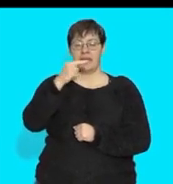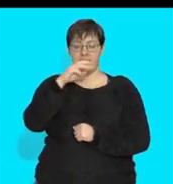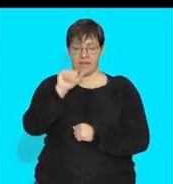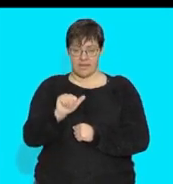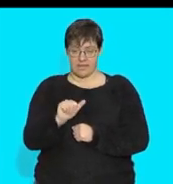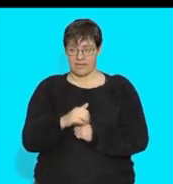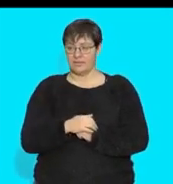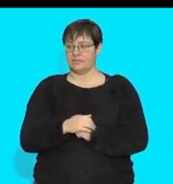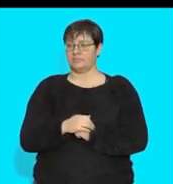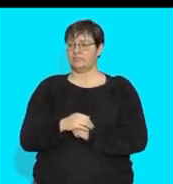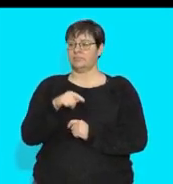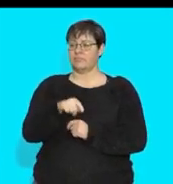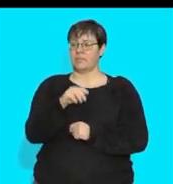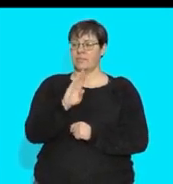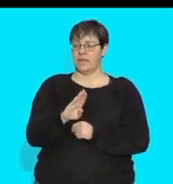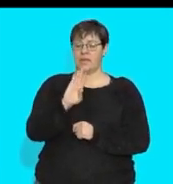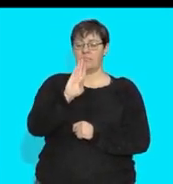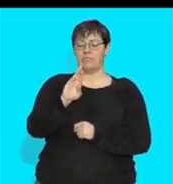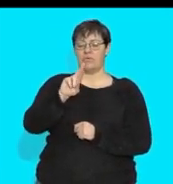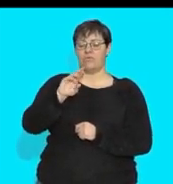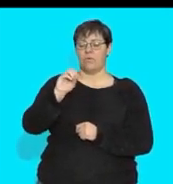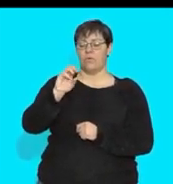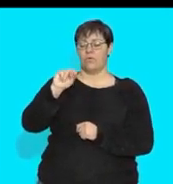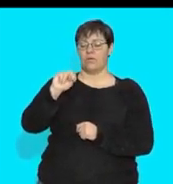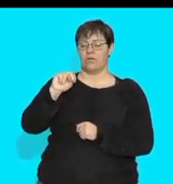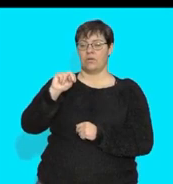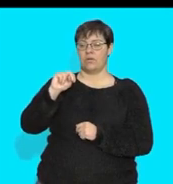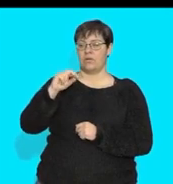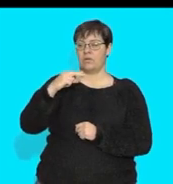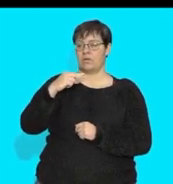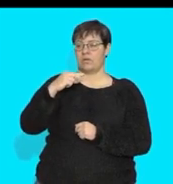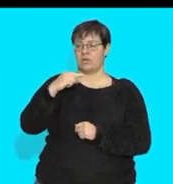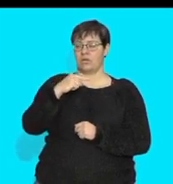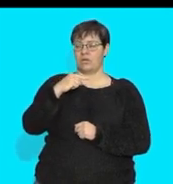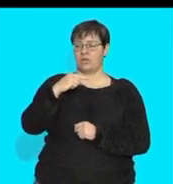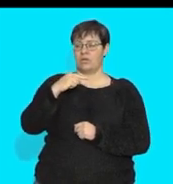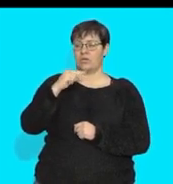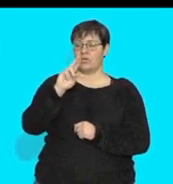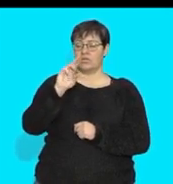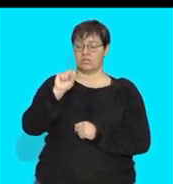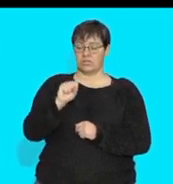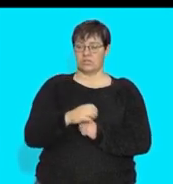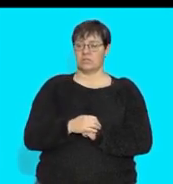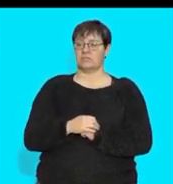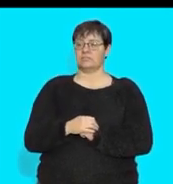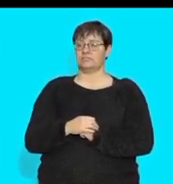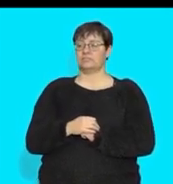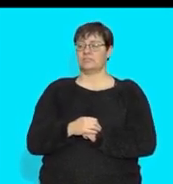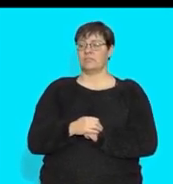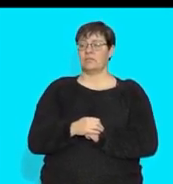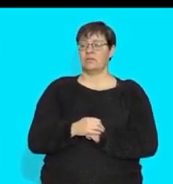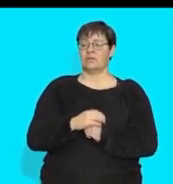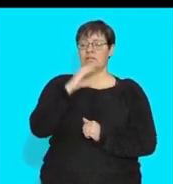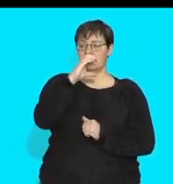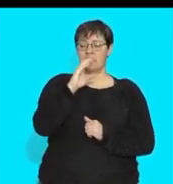trachea. B are my bronchi or my bronchus. Either way is fine. And